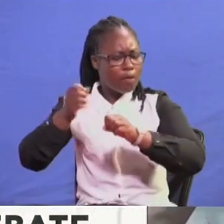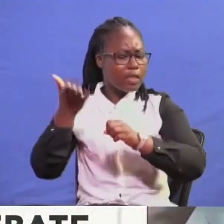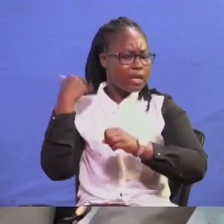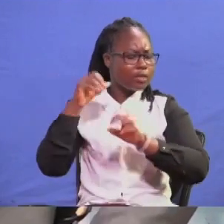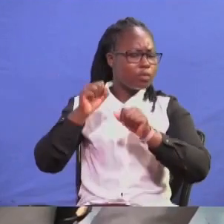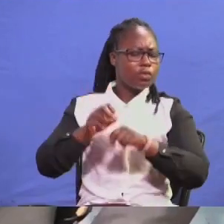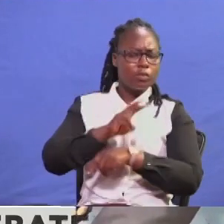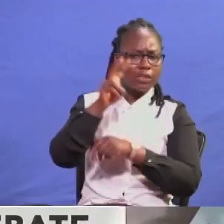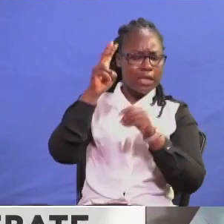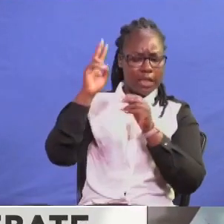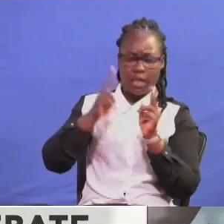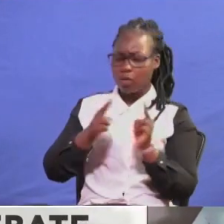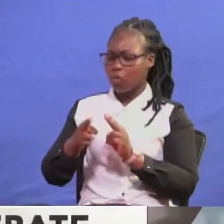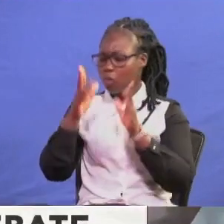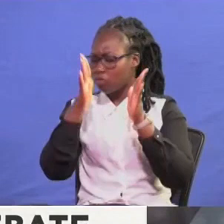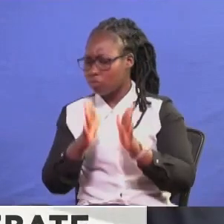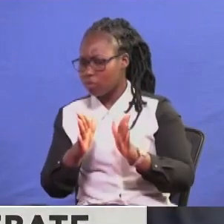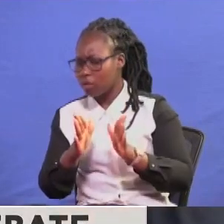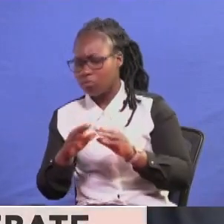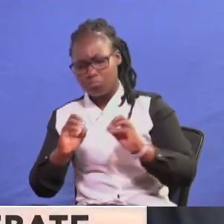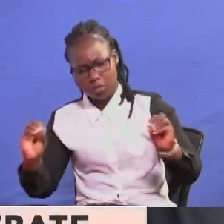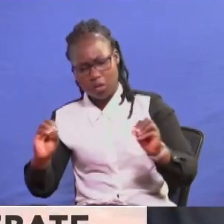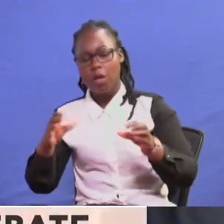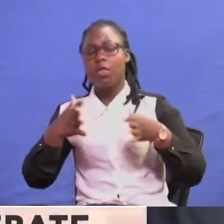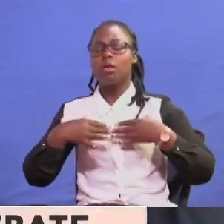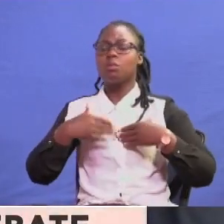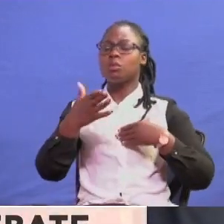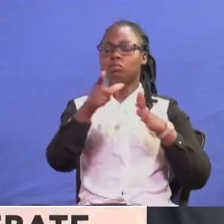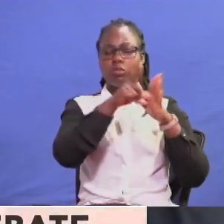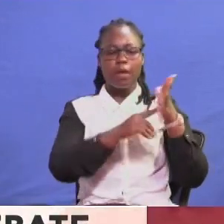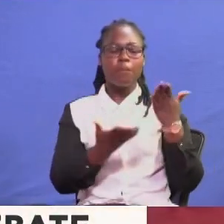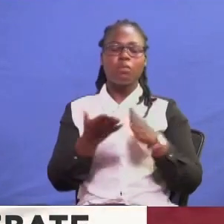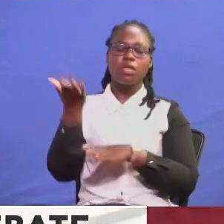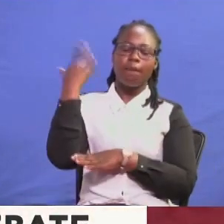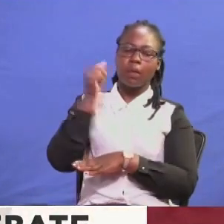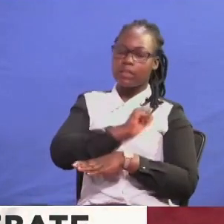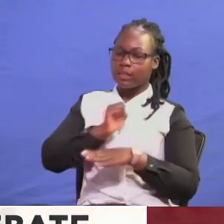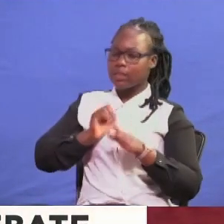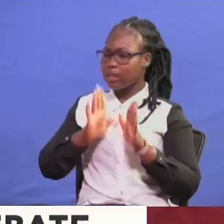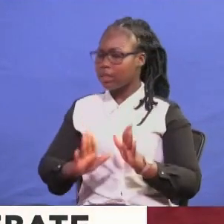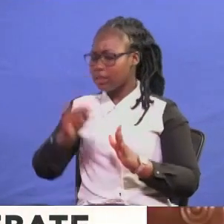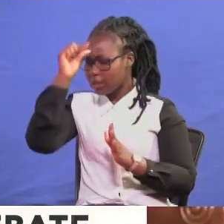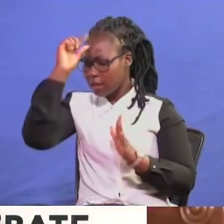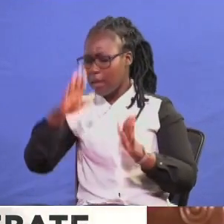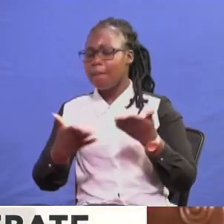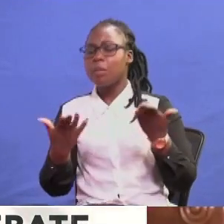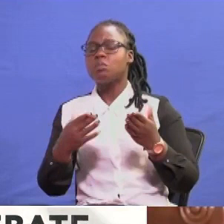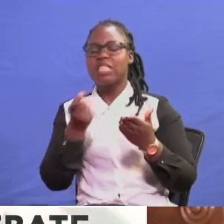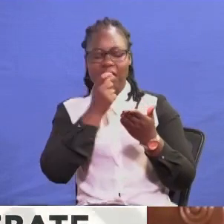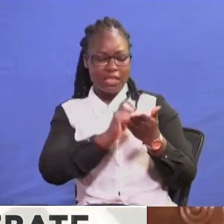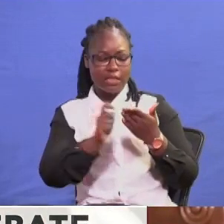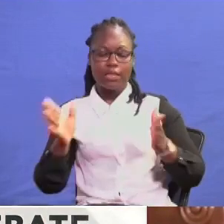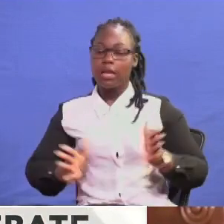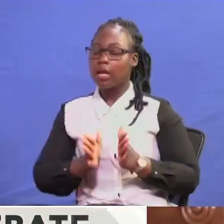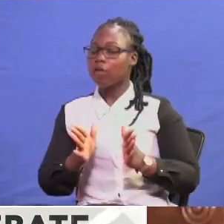mwananchi wa kawaida? No. The people who are in that list are maybe former senators, former governors, maybe secretary generals, people who already